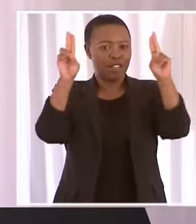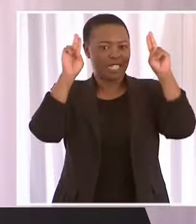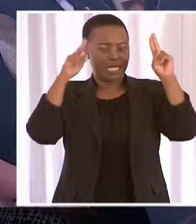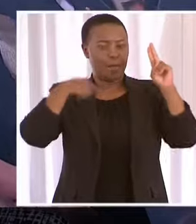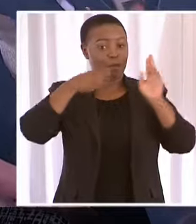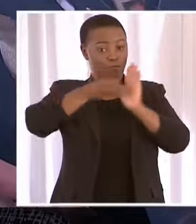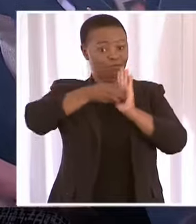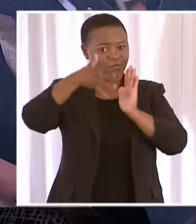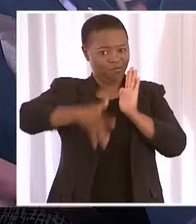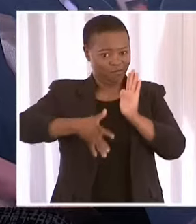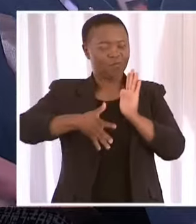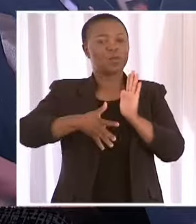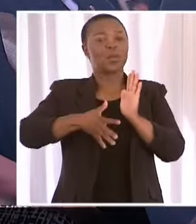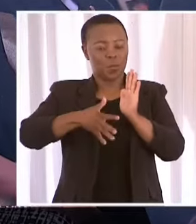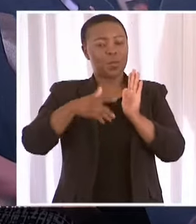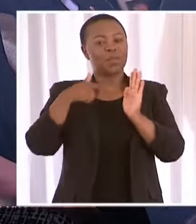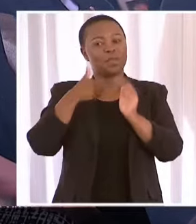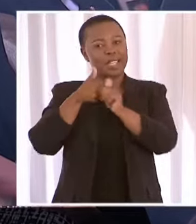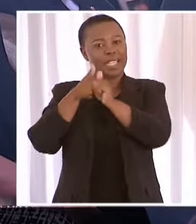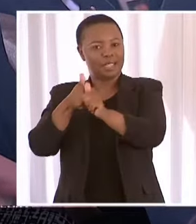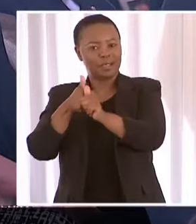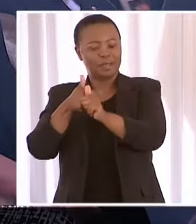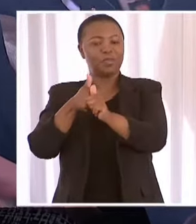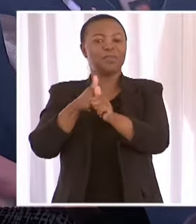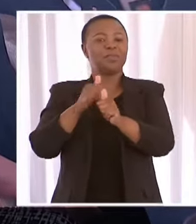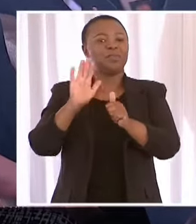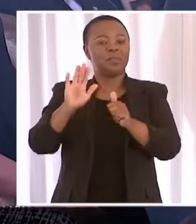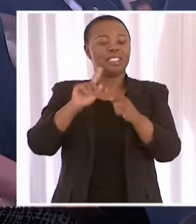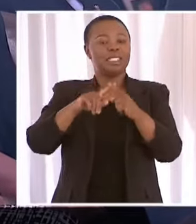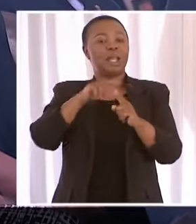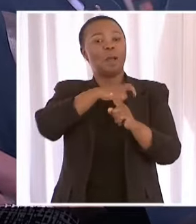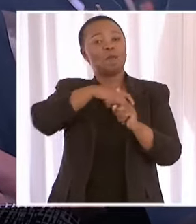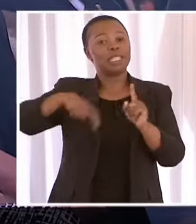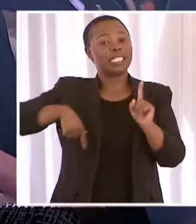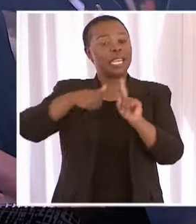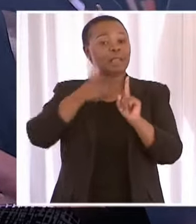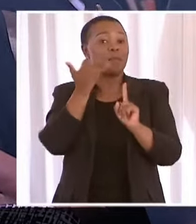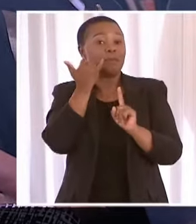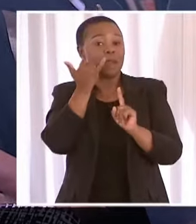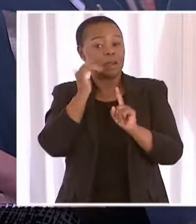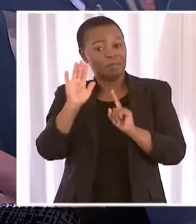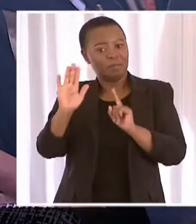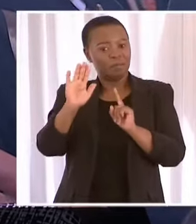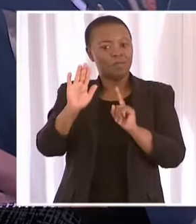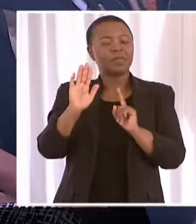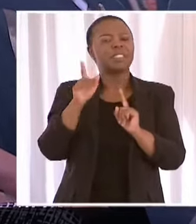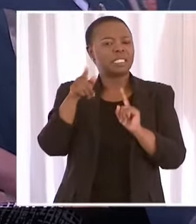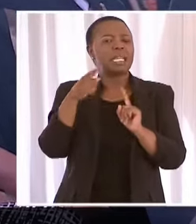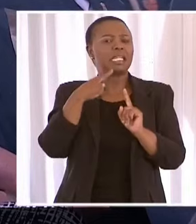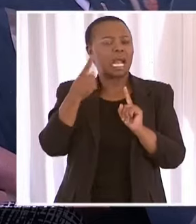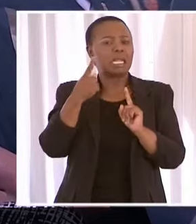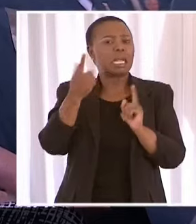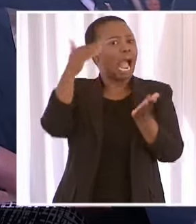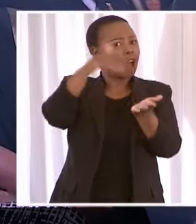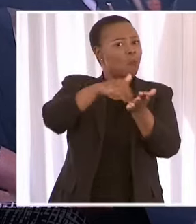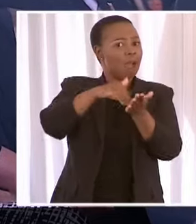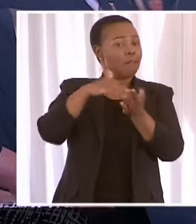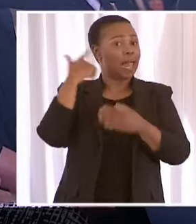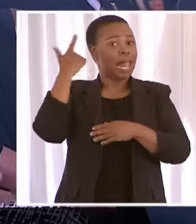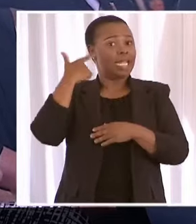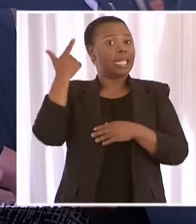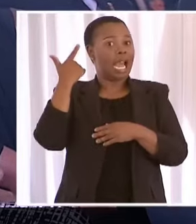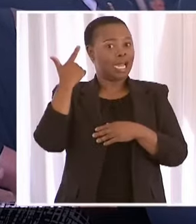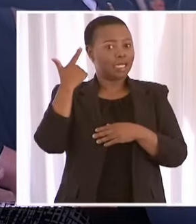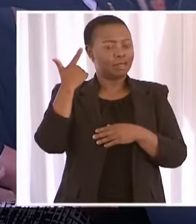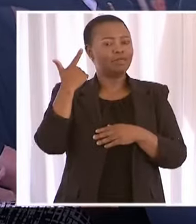student, following in Aziz and Aesop and President Mbeki's footsteps. It was Aziz saying he'd just arrived in London and come up and meet him